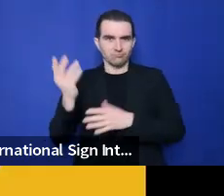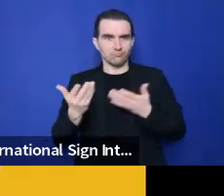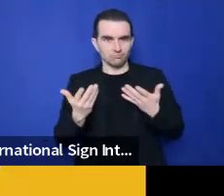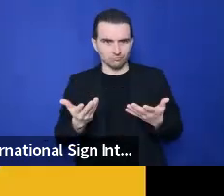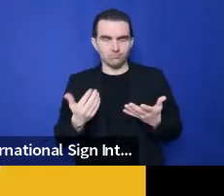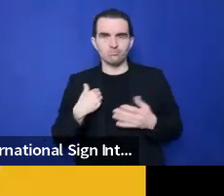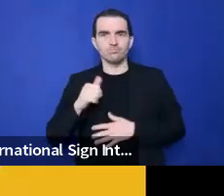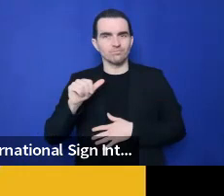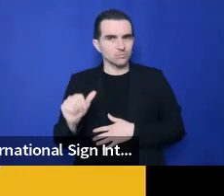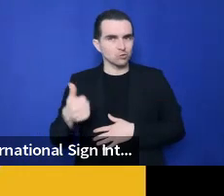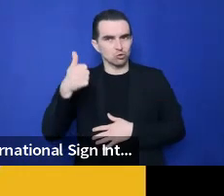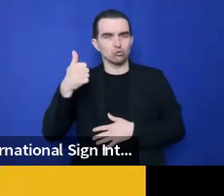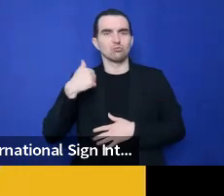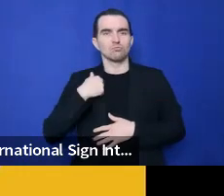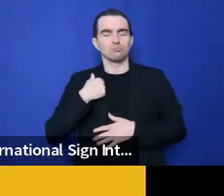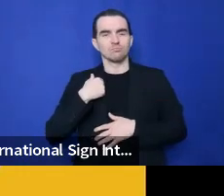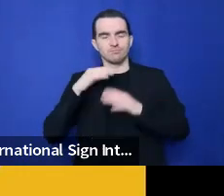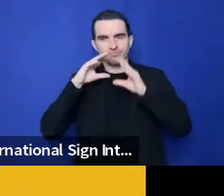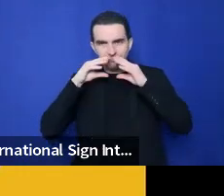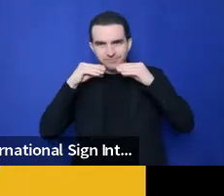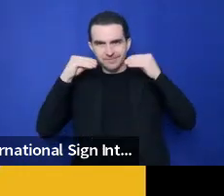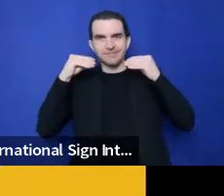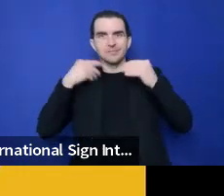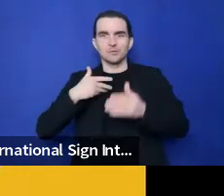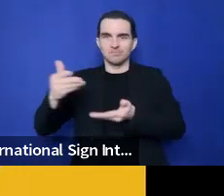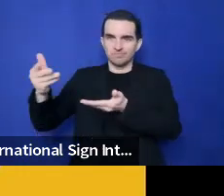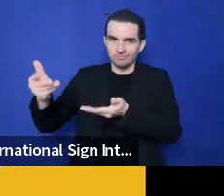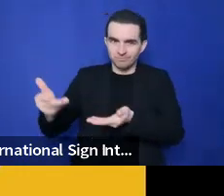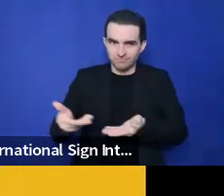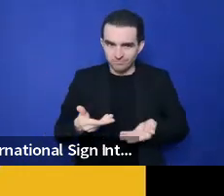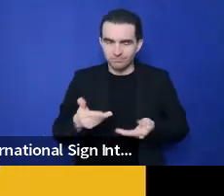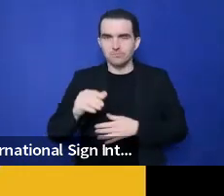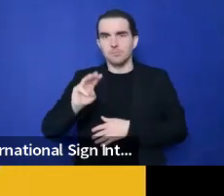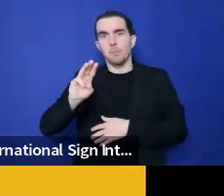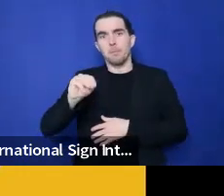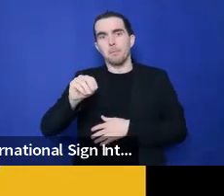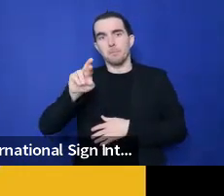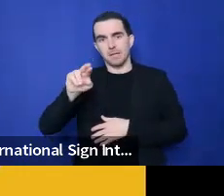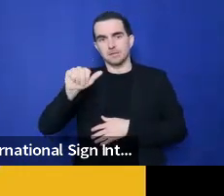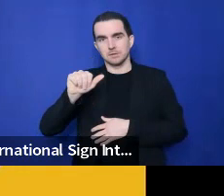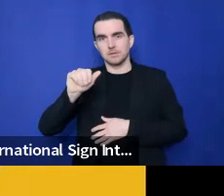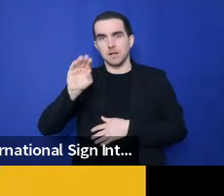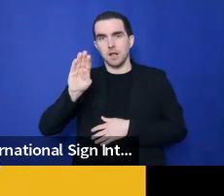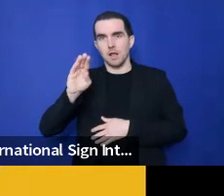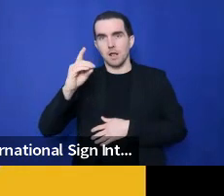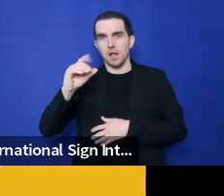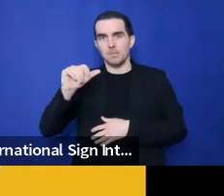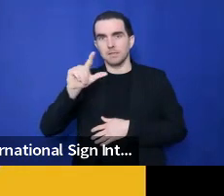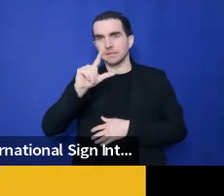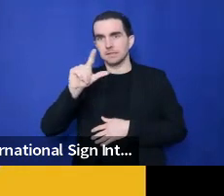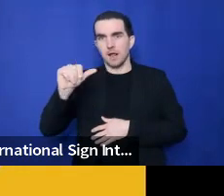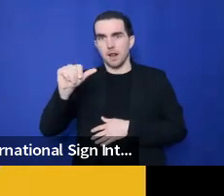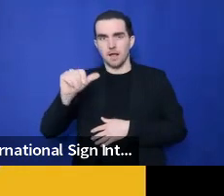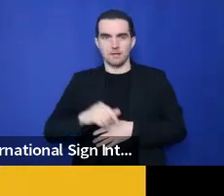the International Disability Alliance, to present critical issues on disability assessment